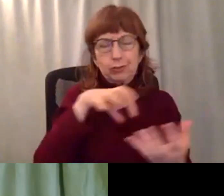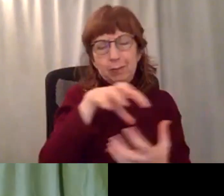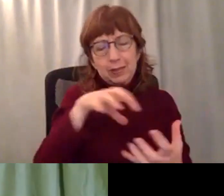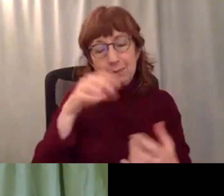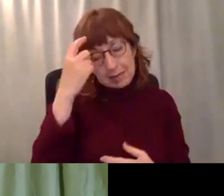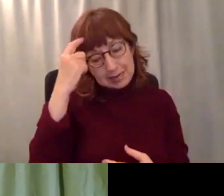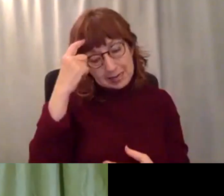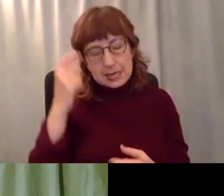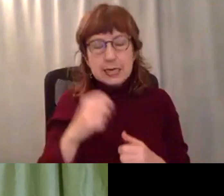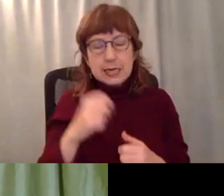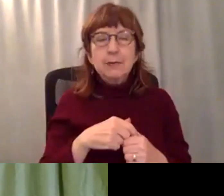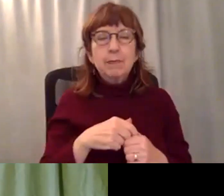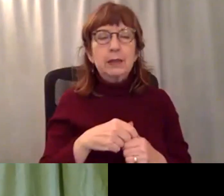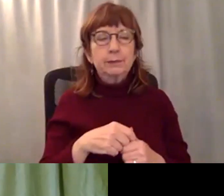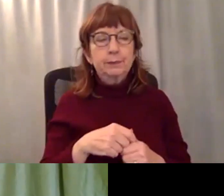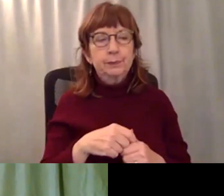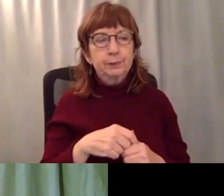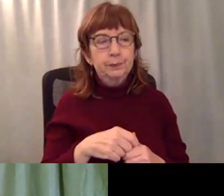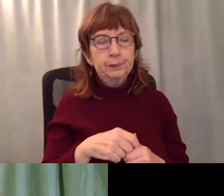head.